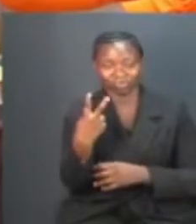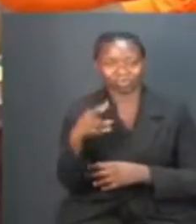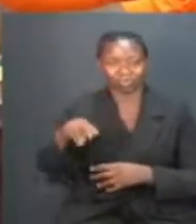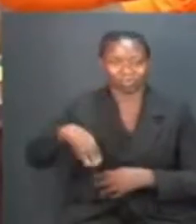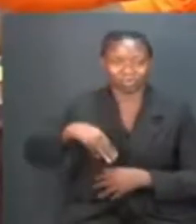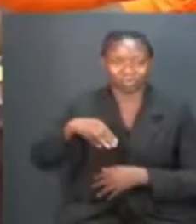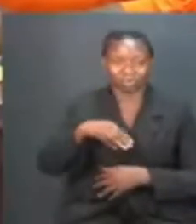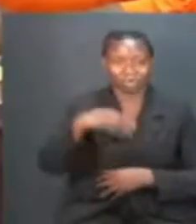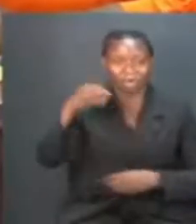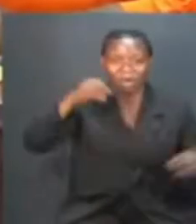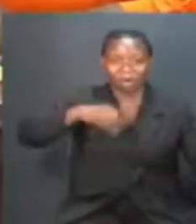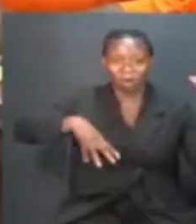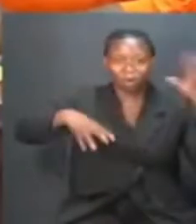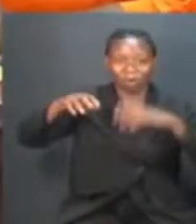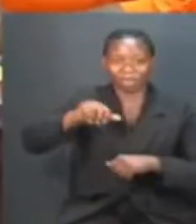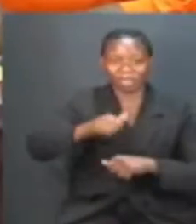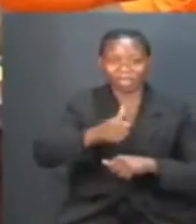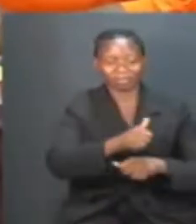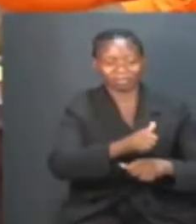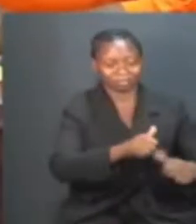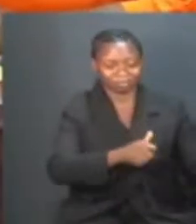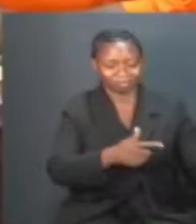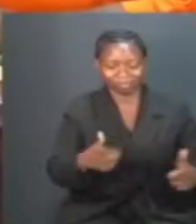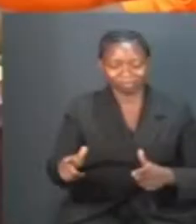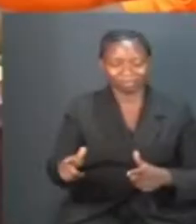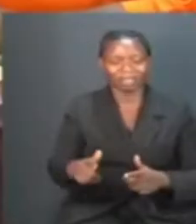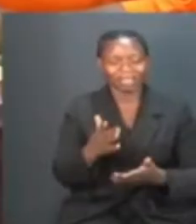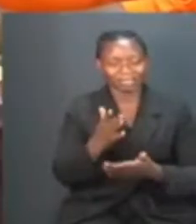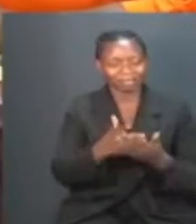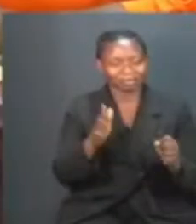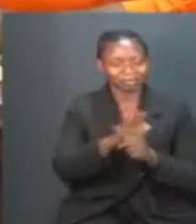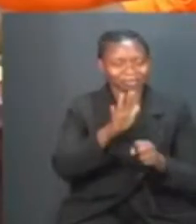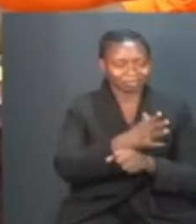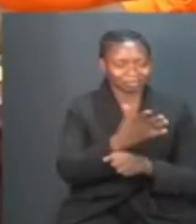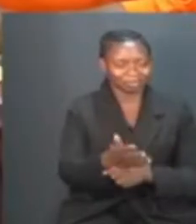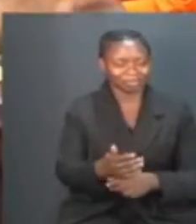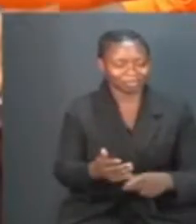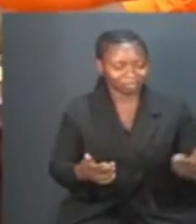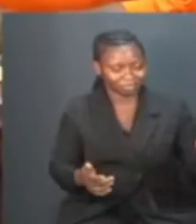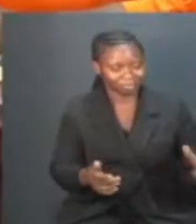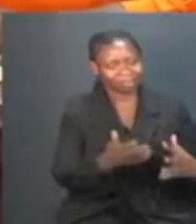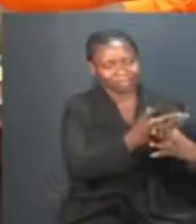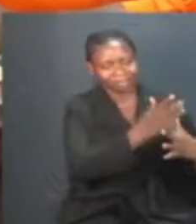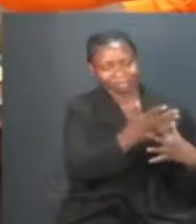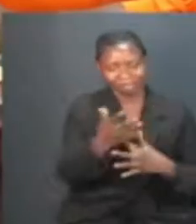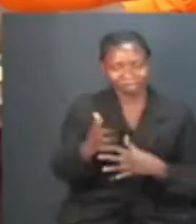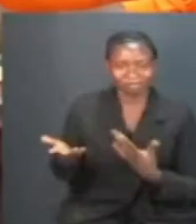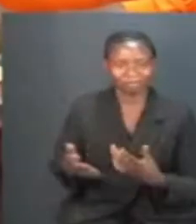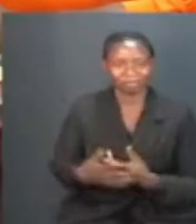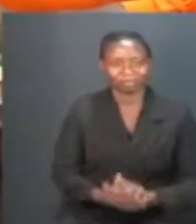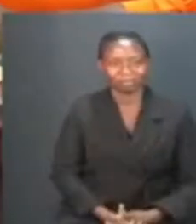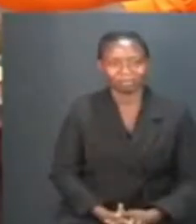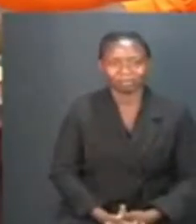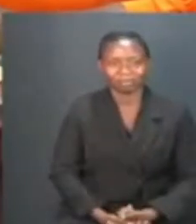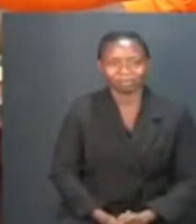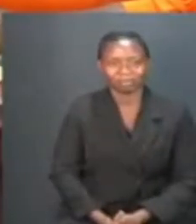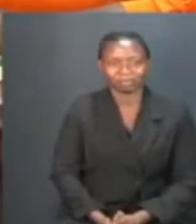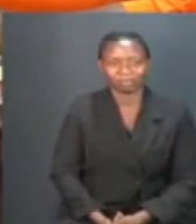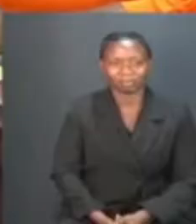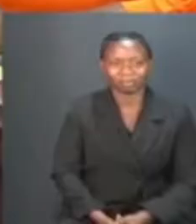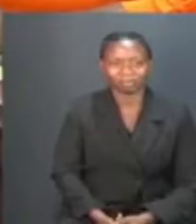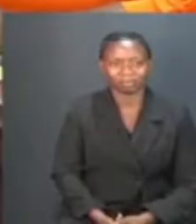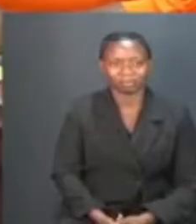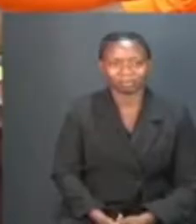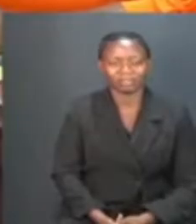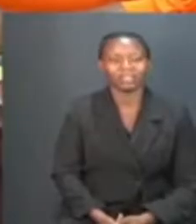who comment on each side, and they have sufficient copies. This side too, we have sufficient copies. Please don't change the rule. We said a